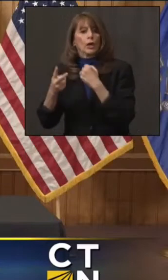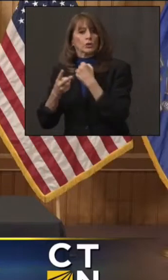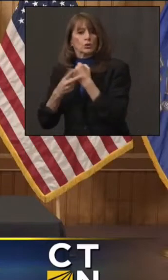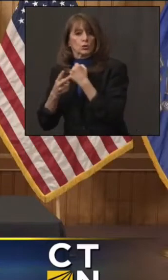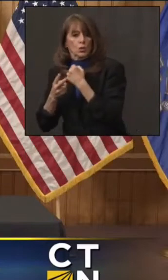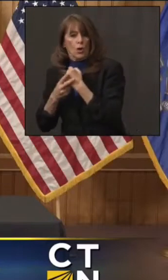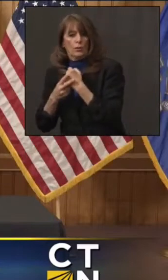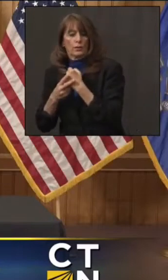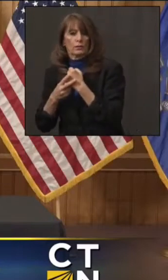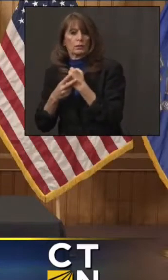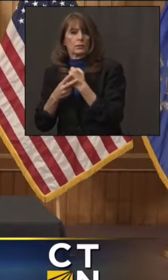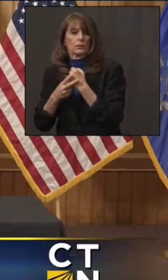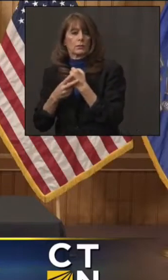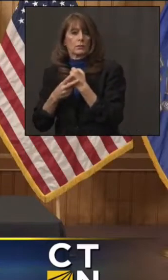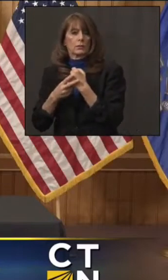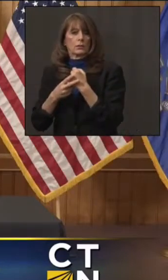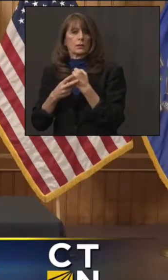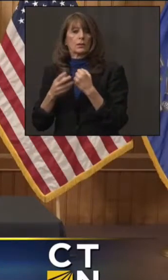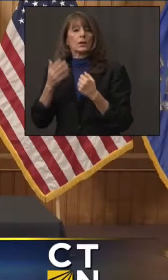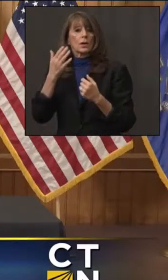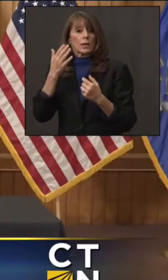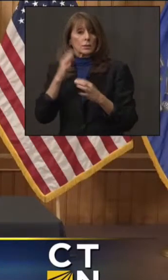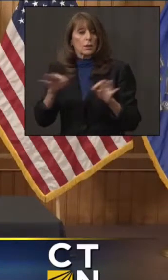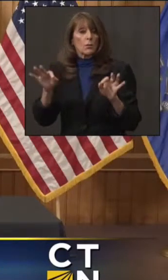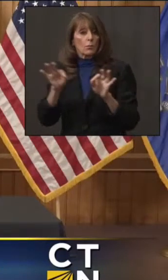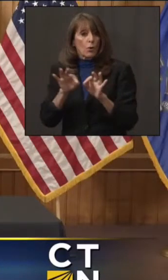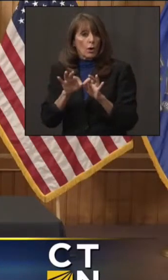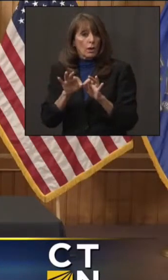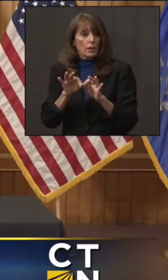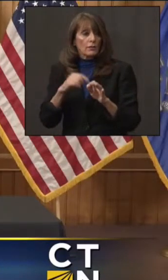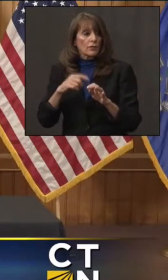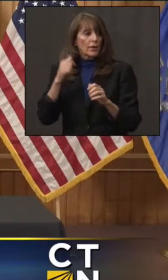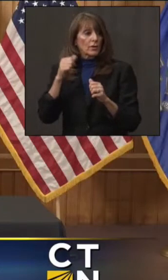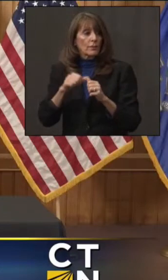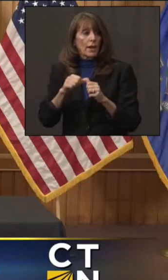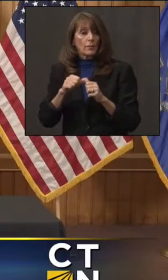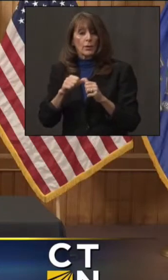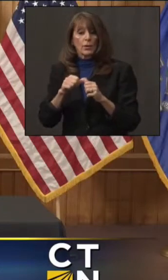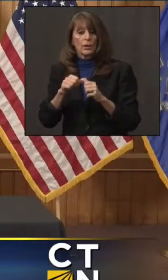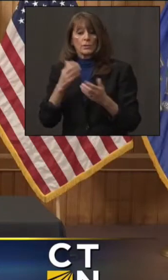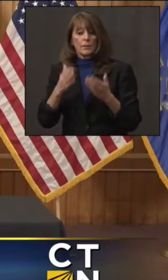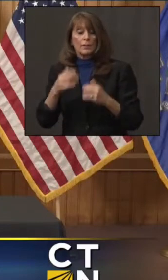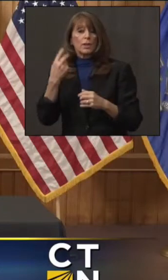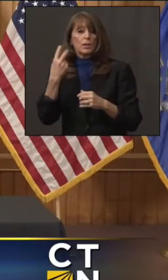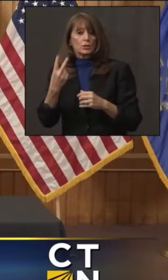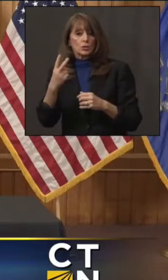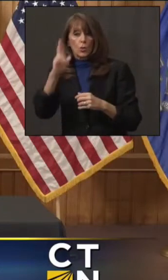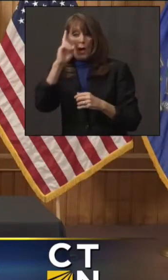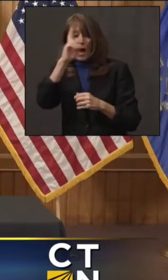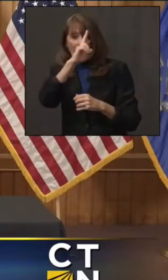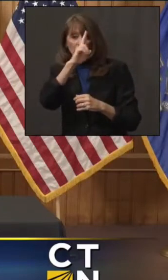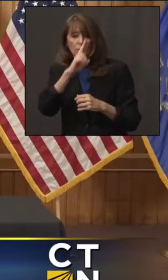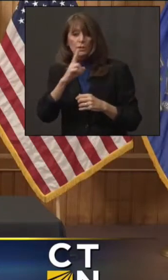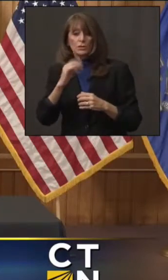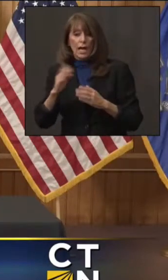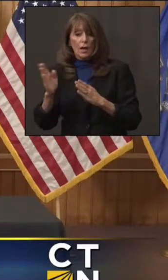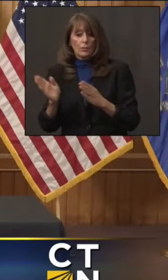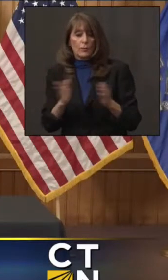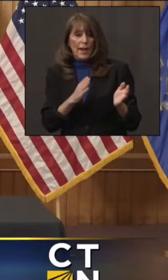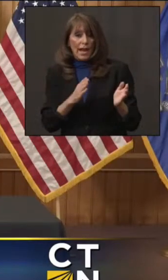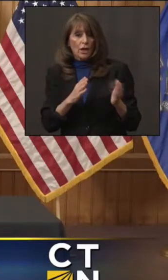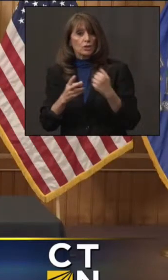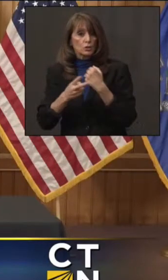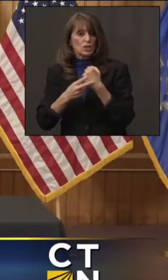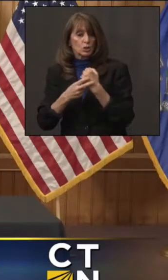the vaccines were the other charge that we had. And so if I remember correctly, there are at least 12 hospitals that are prepared to store the